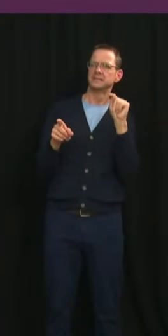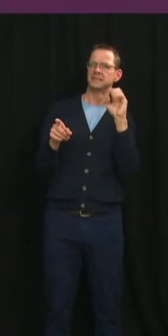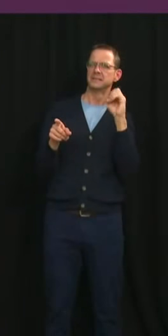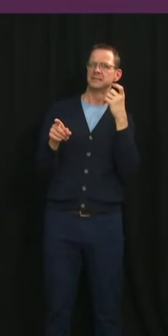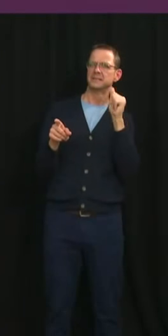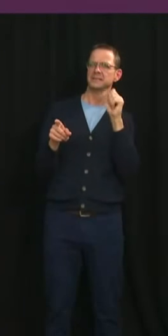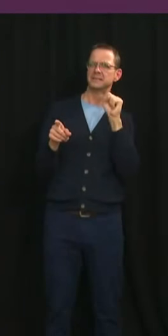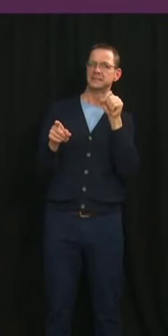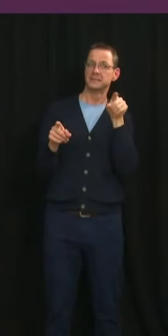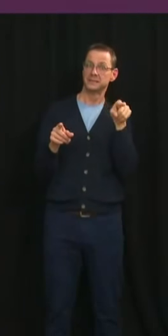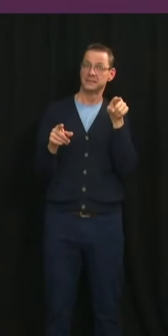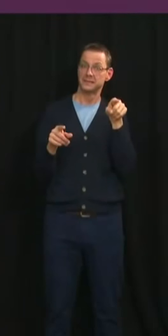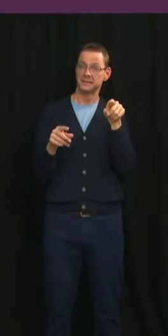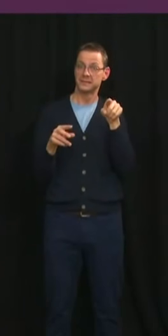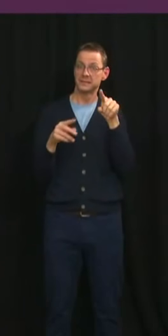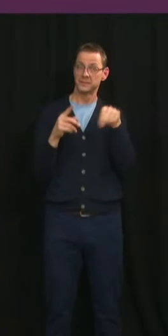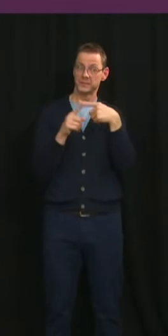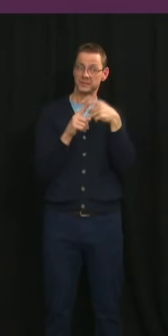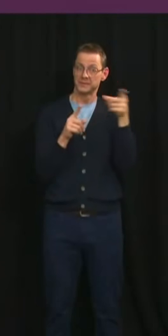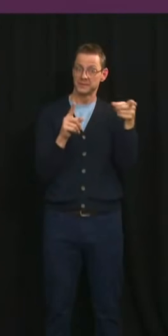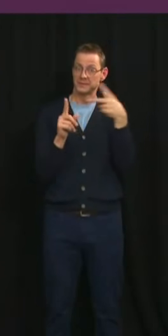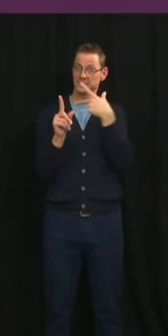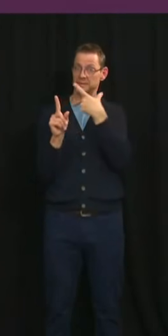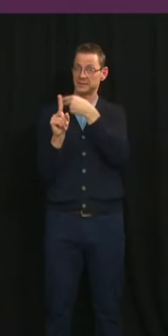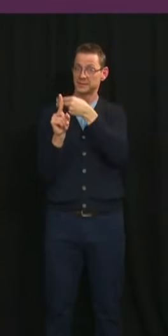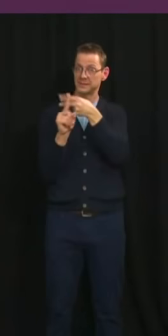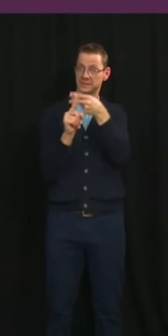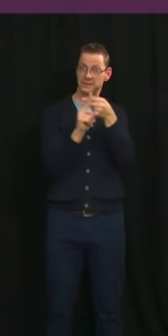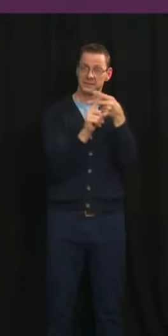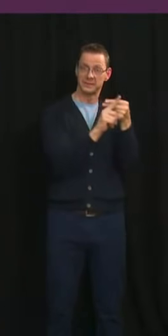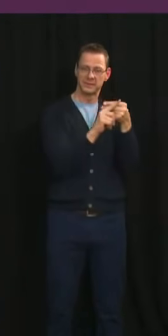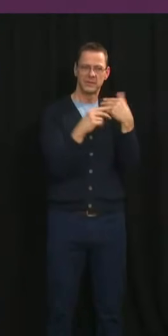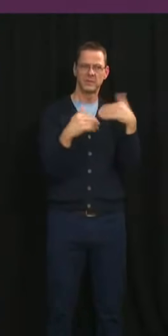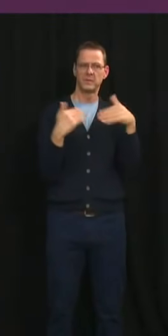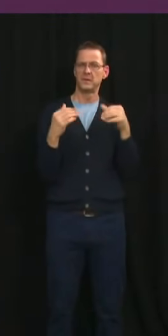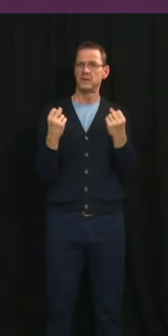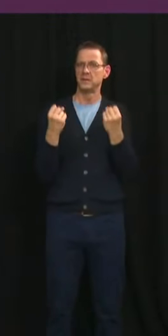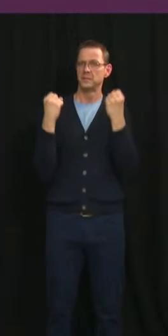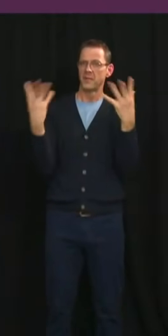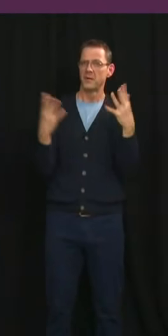up considerably, and how quickly is that going to come about in terms of the time frame?